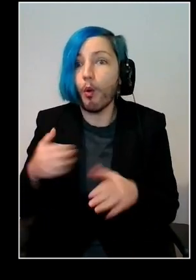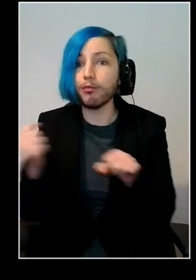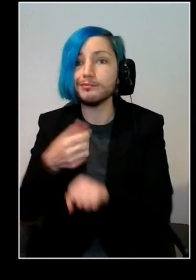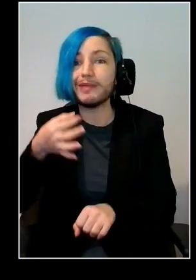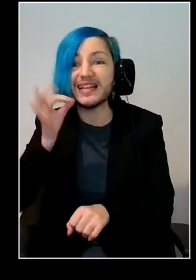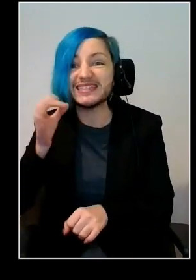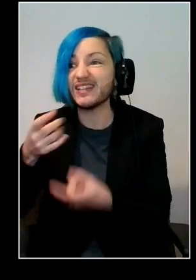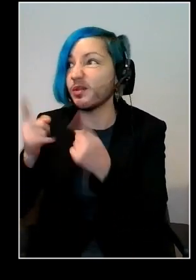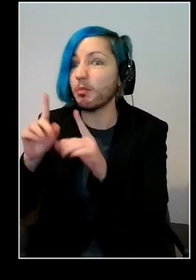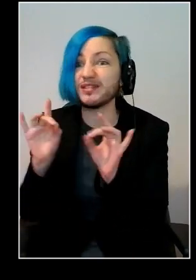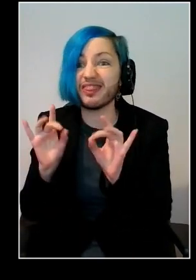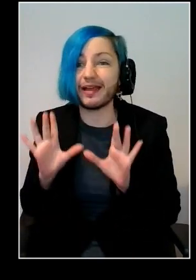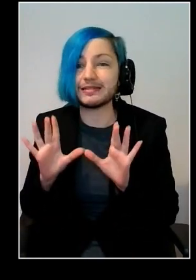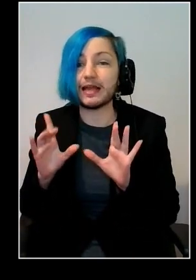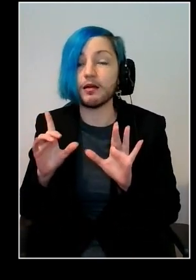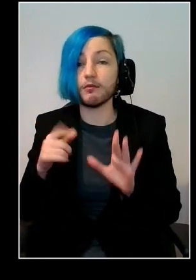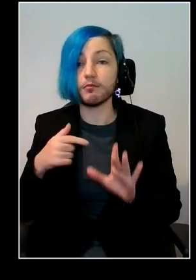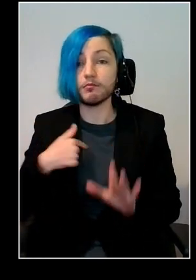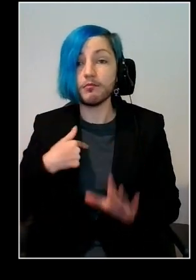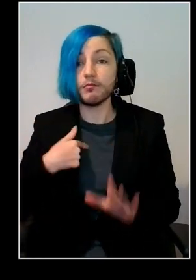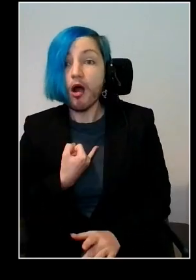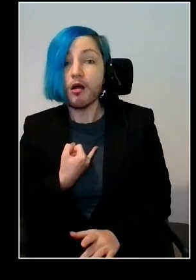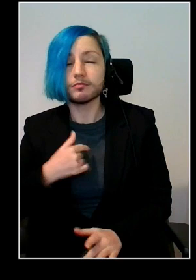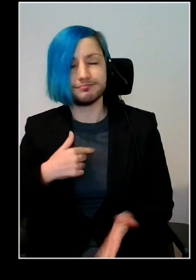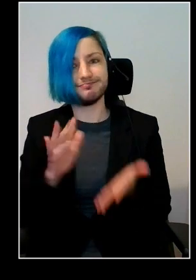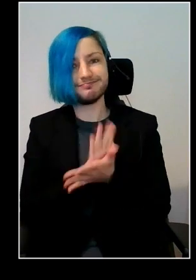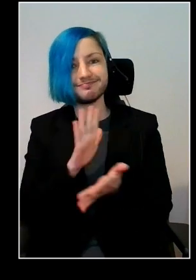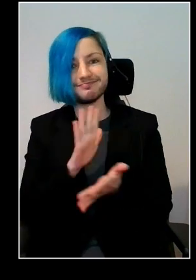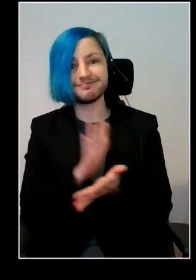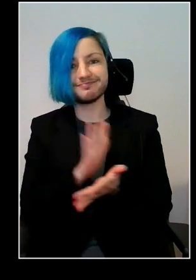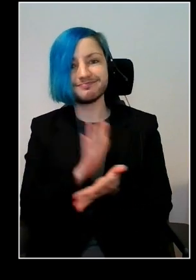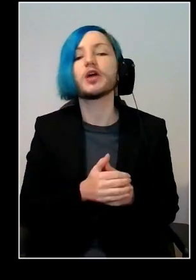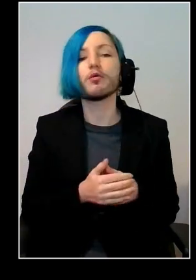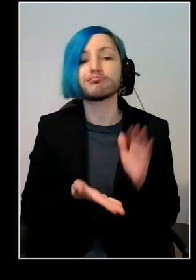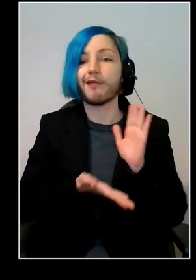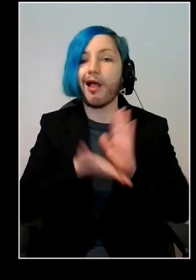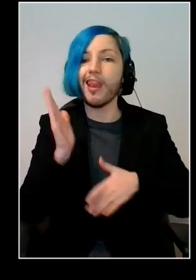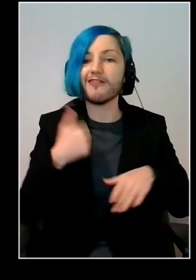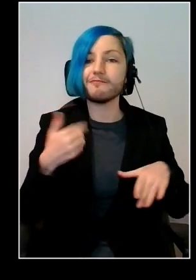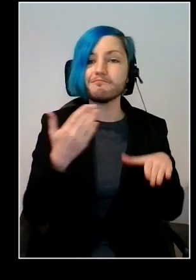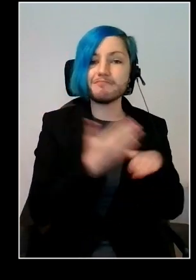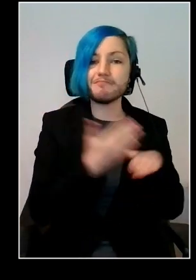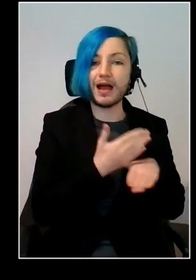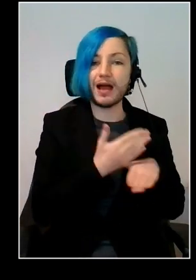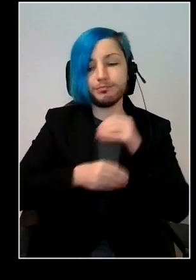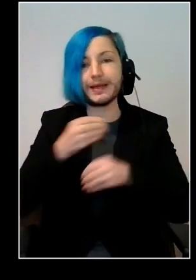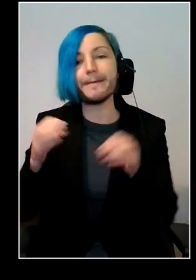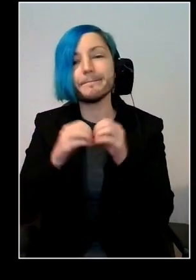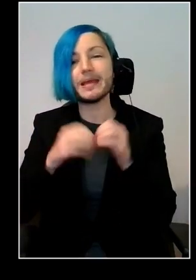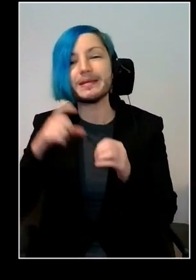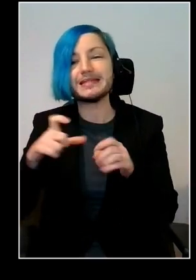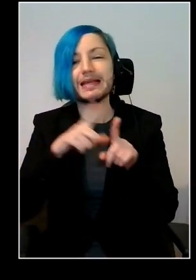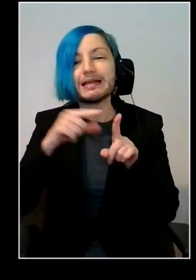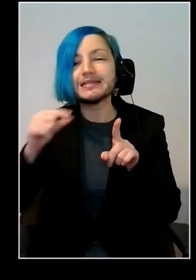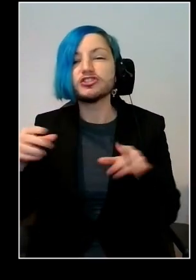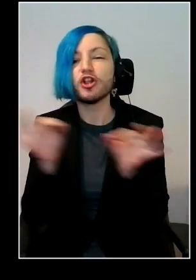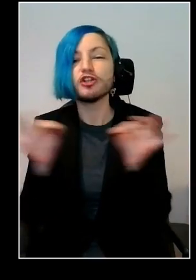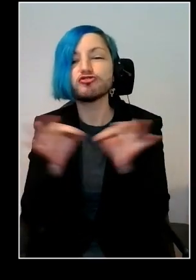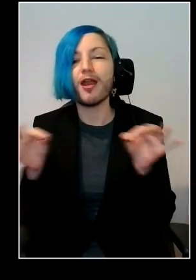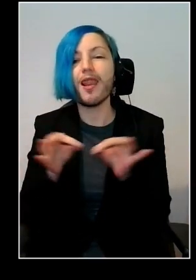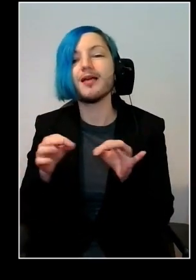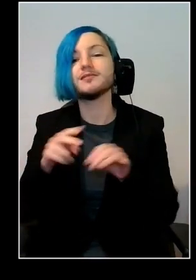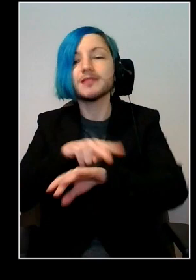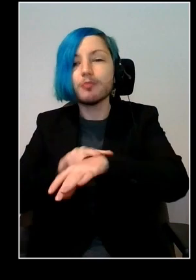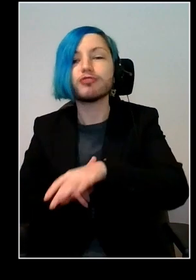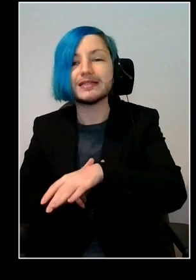was wrong. I left my job making coffee to become a BBC digital journalist apprentice after spending many